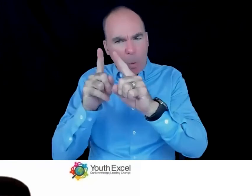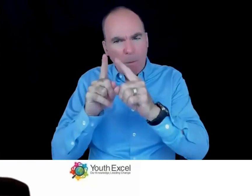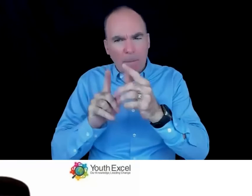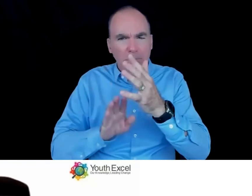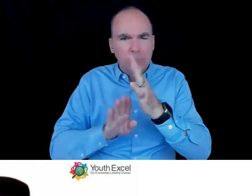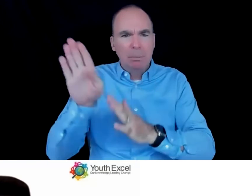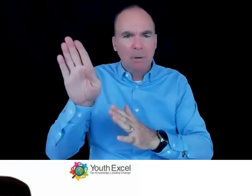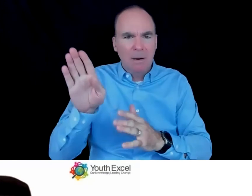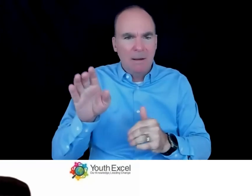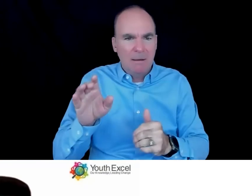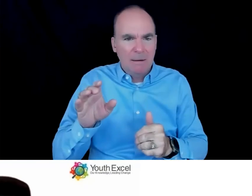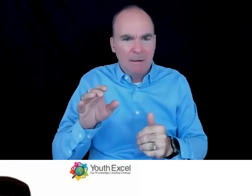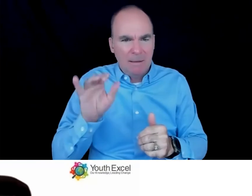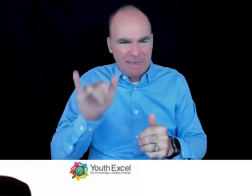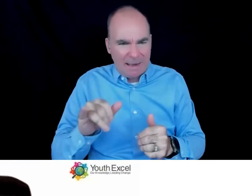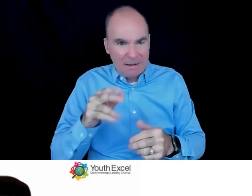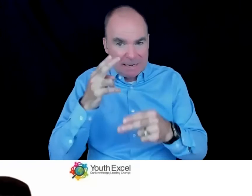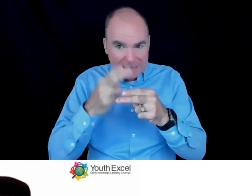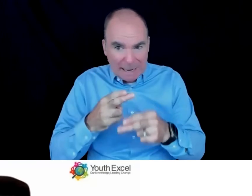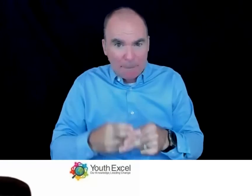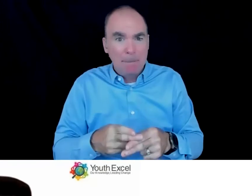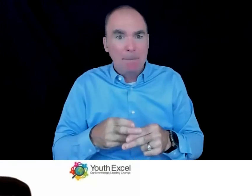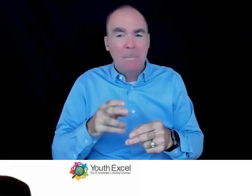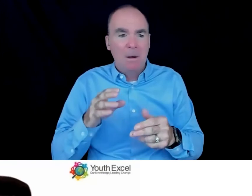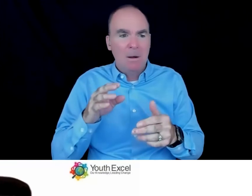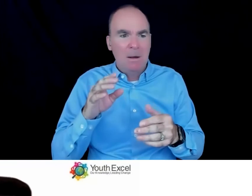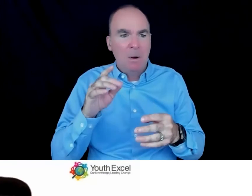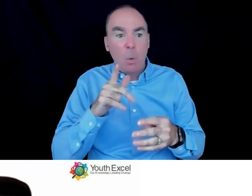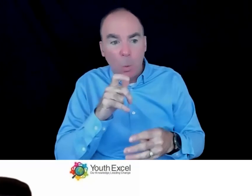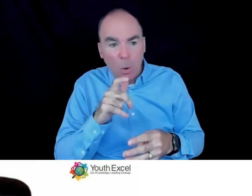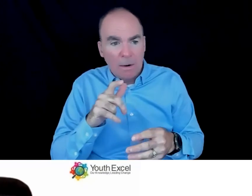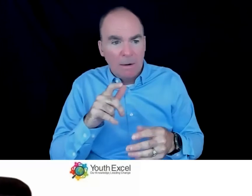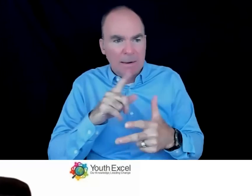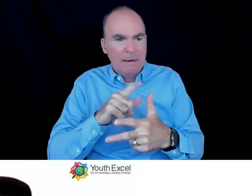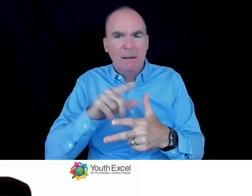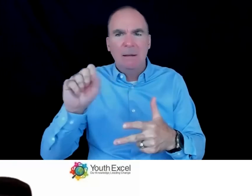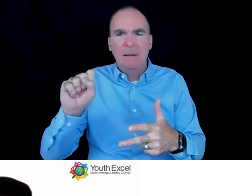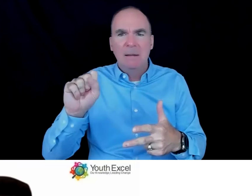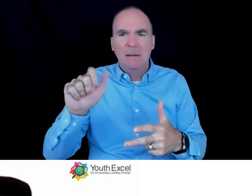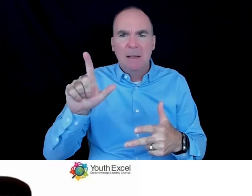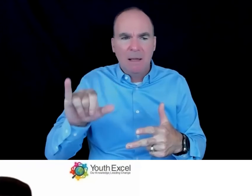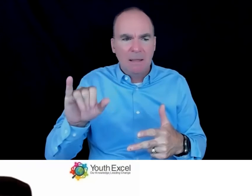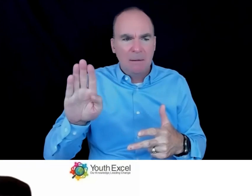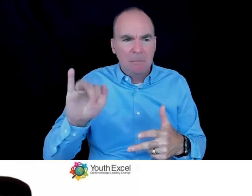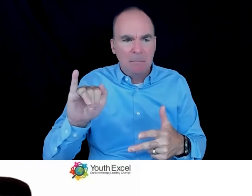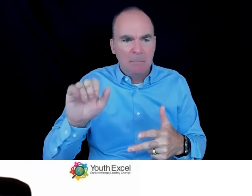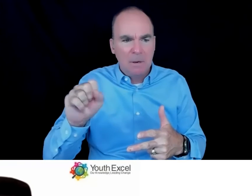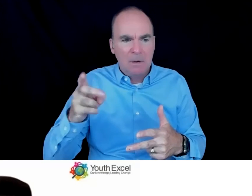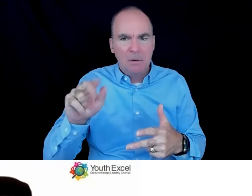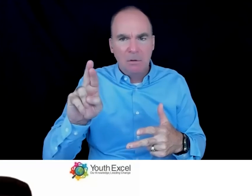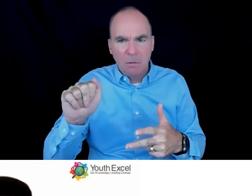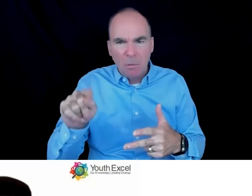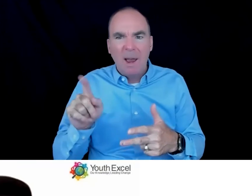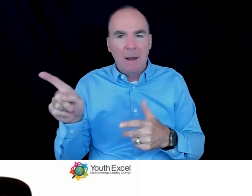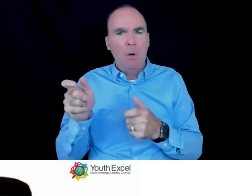have me putting their names into context, there was Sally Bisharat, who actually played as also moderator for